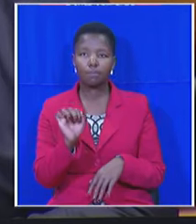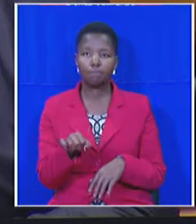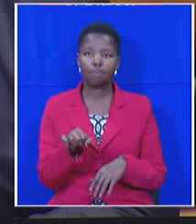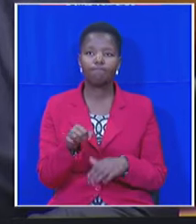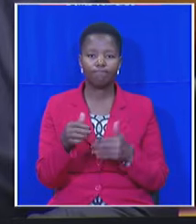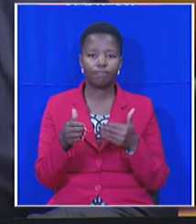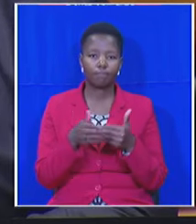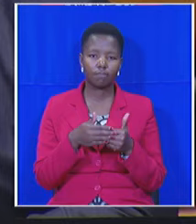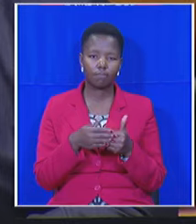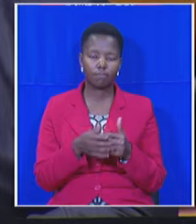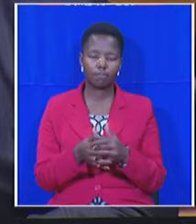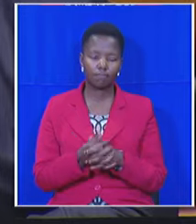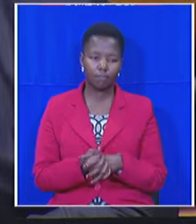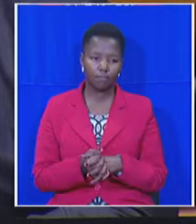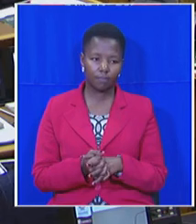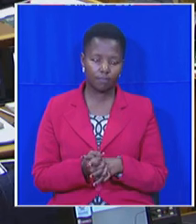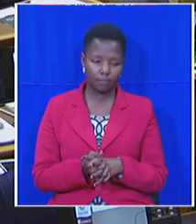Voting is now closed.